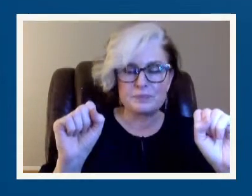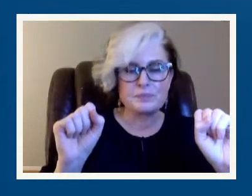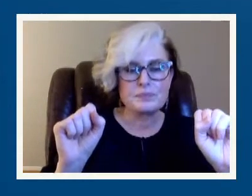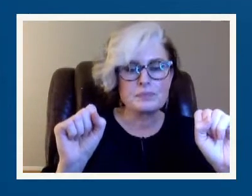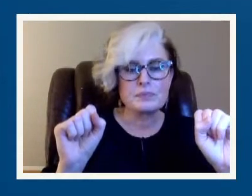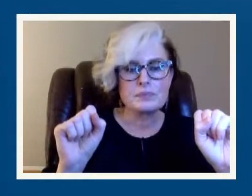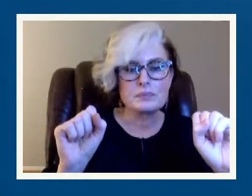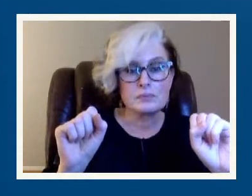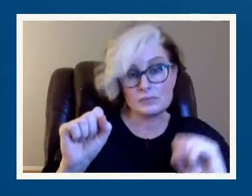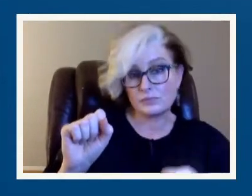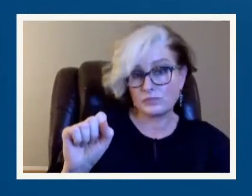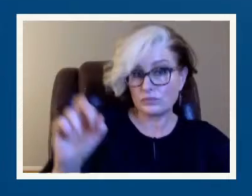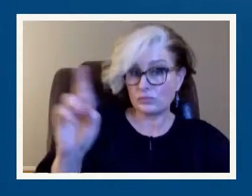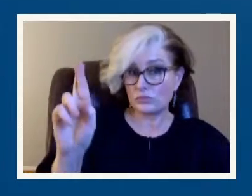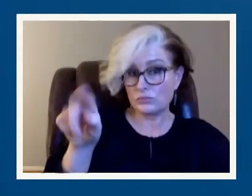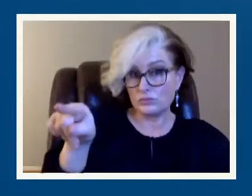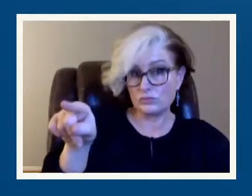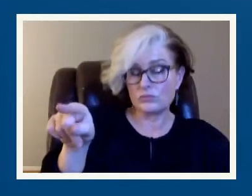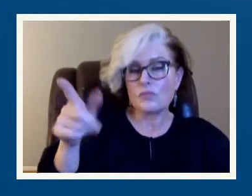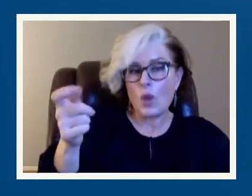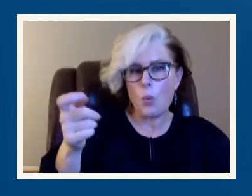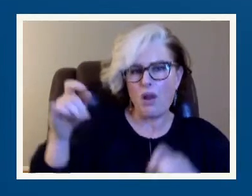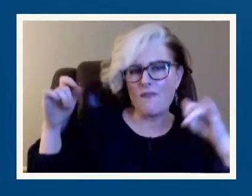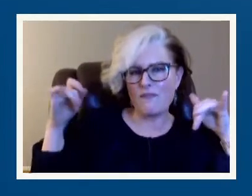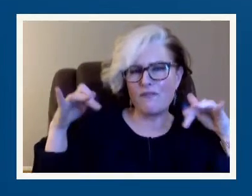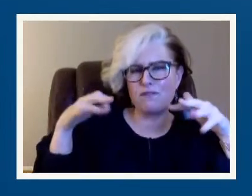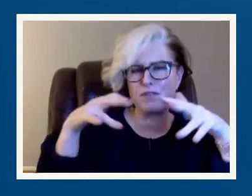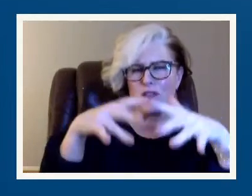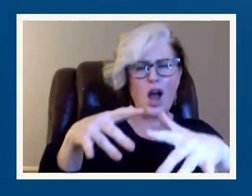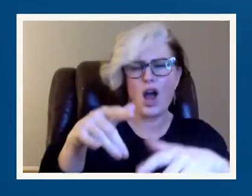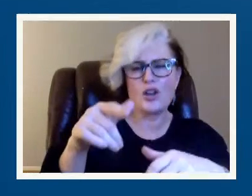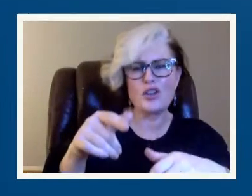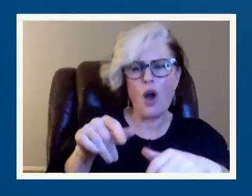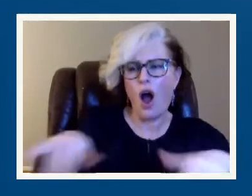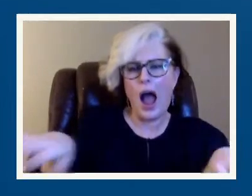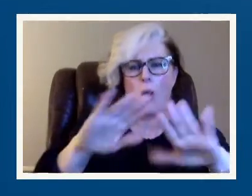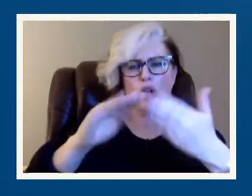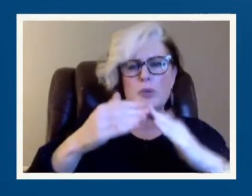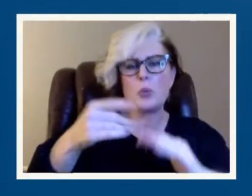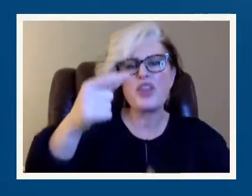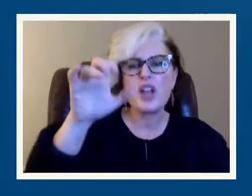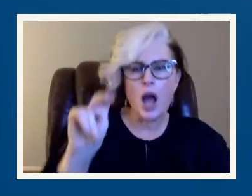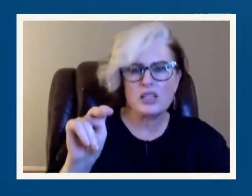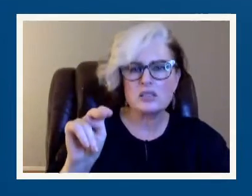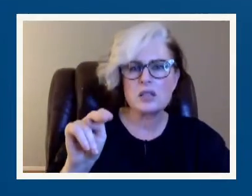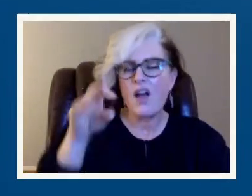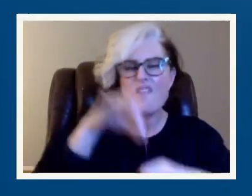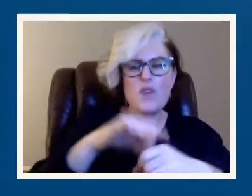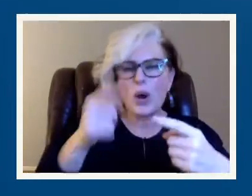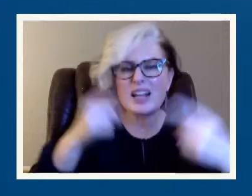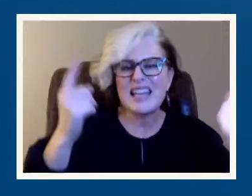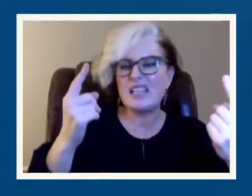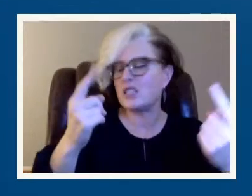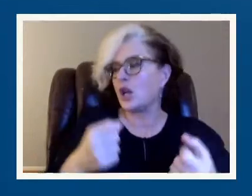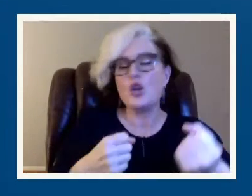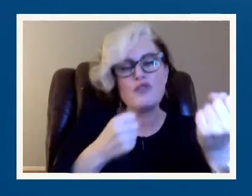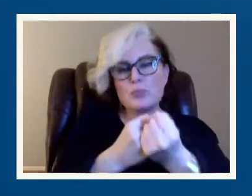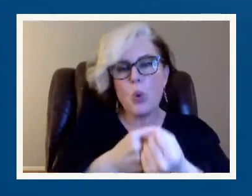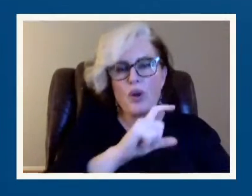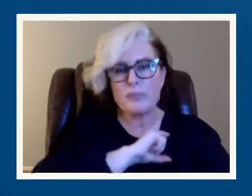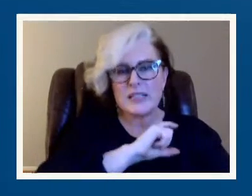The Republican politicians who want to flood our streets with more guns, voted against more resources for police departments,